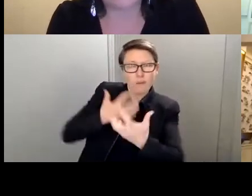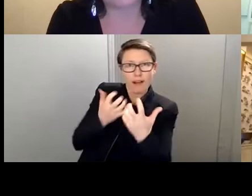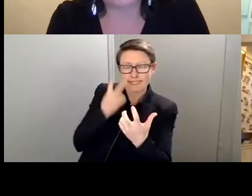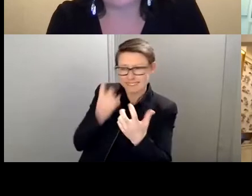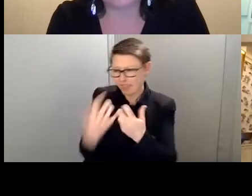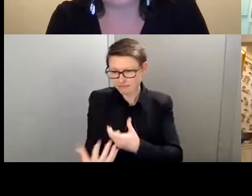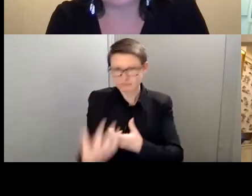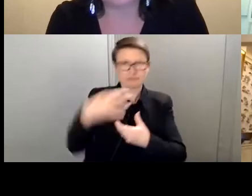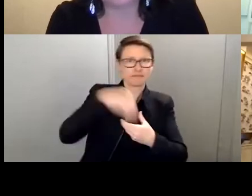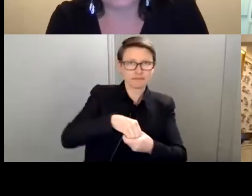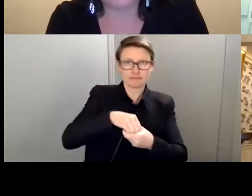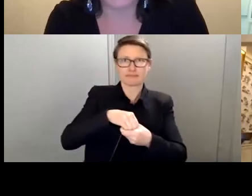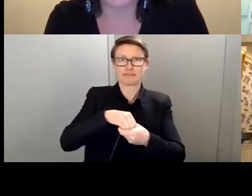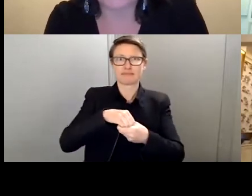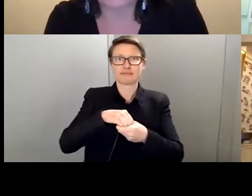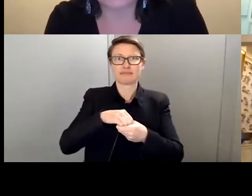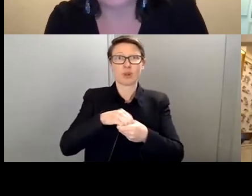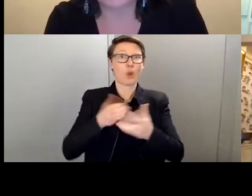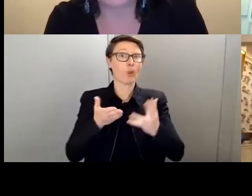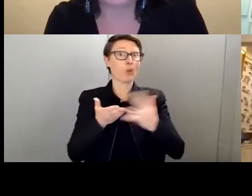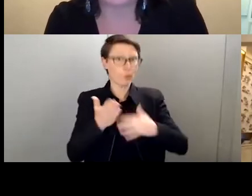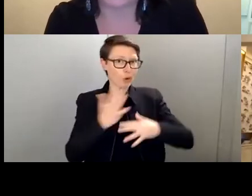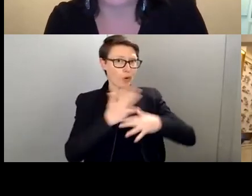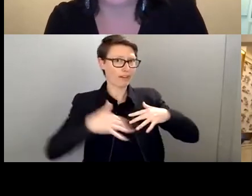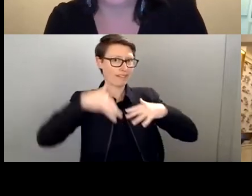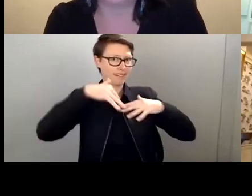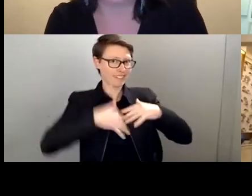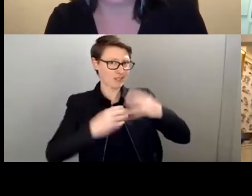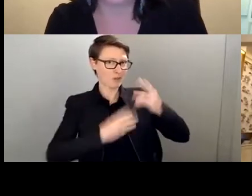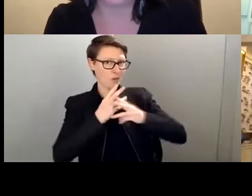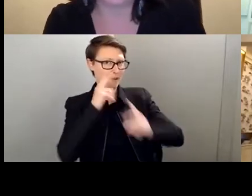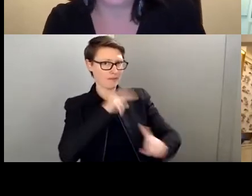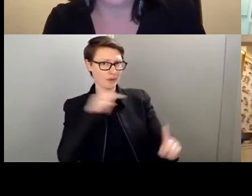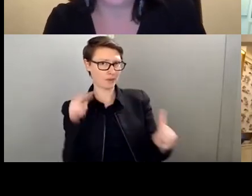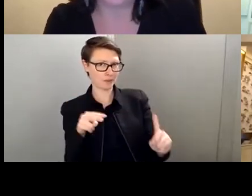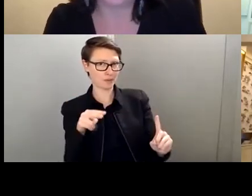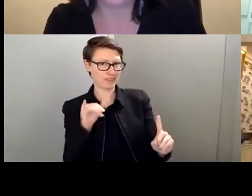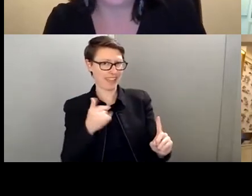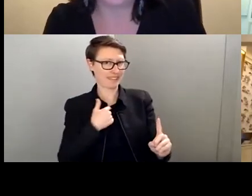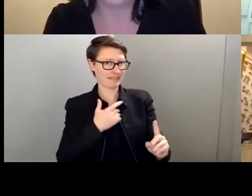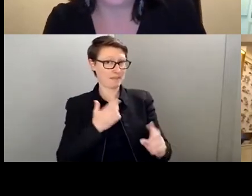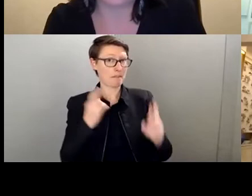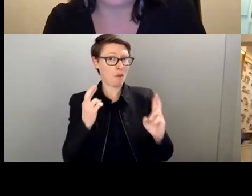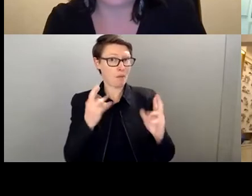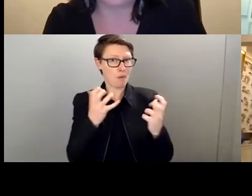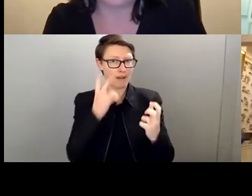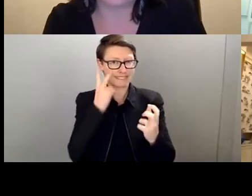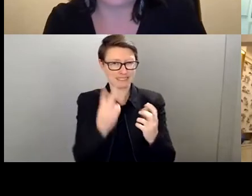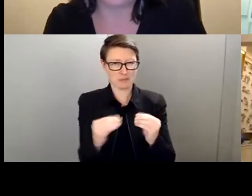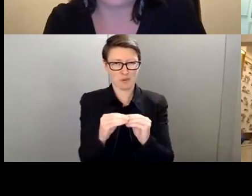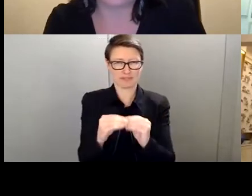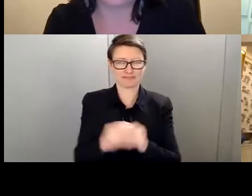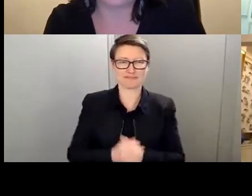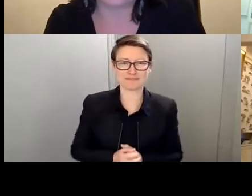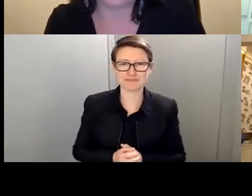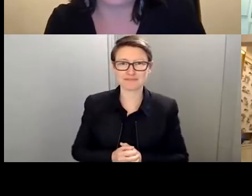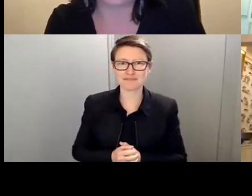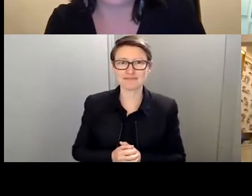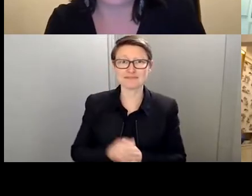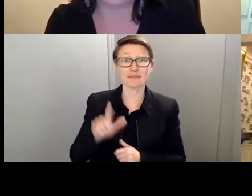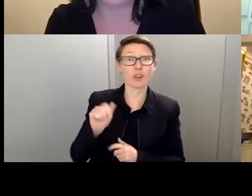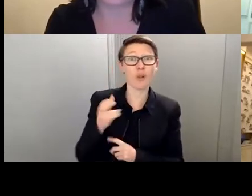worldview as what I hope and what I want to see more of. Amazing, amazing. And Lauren, how about